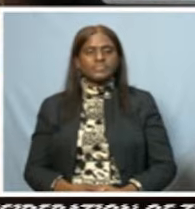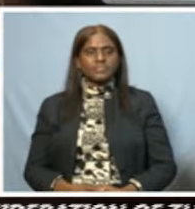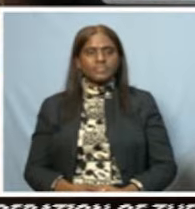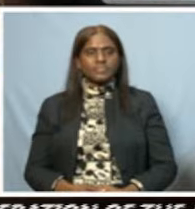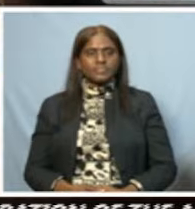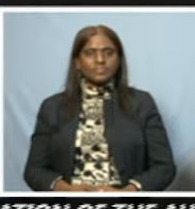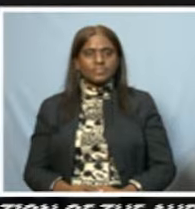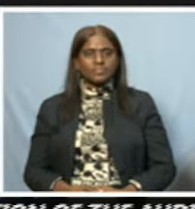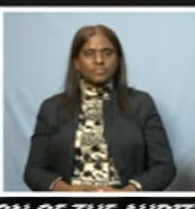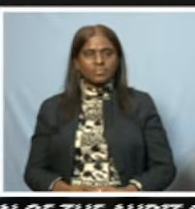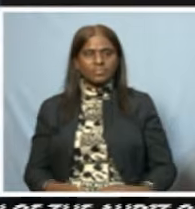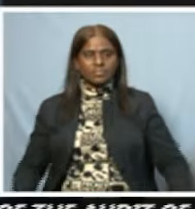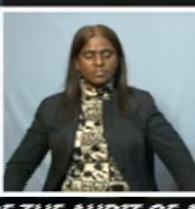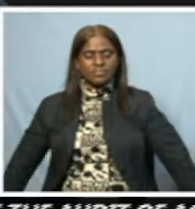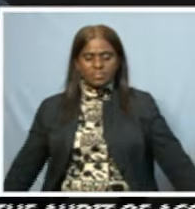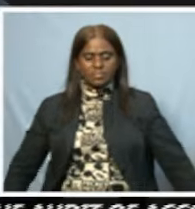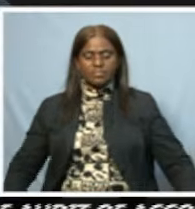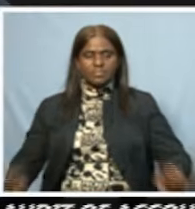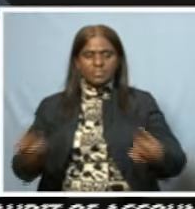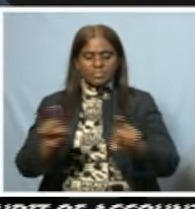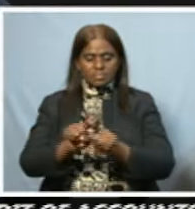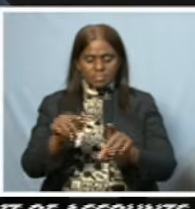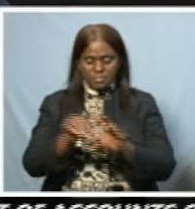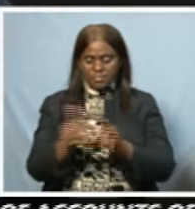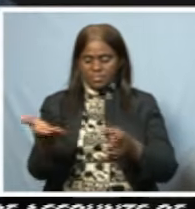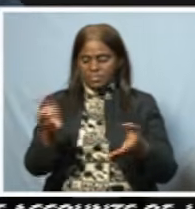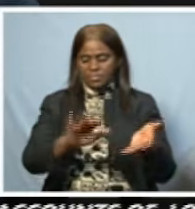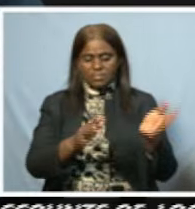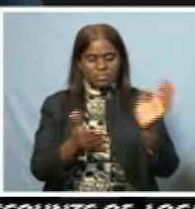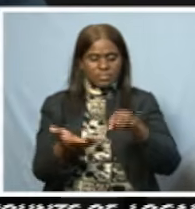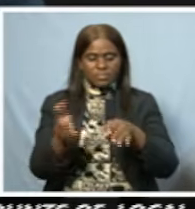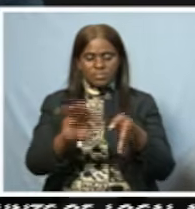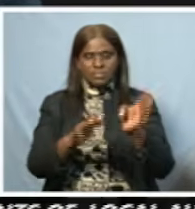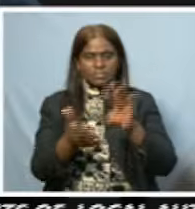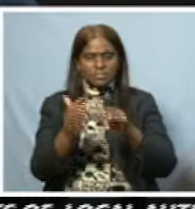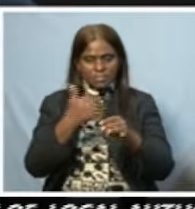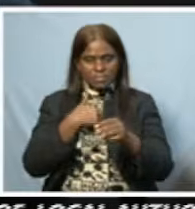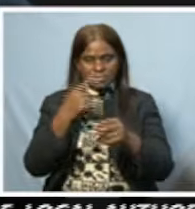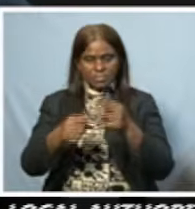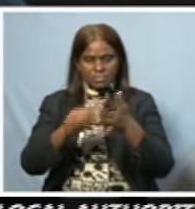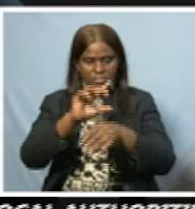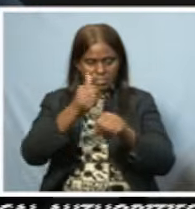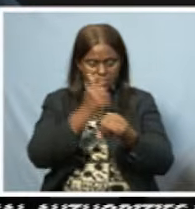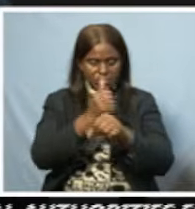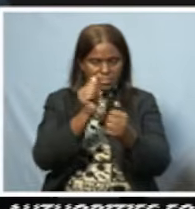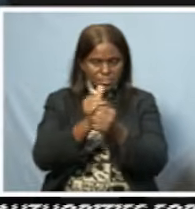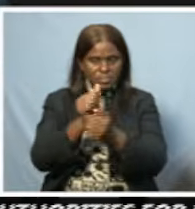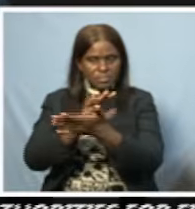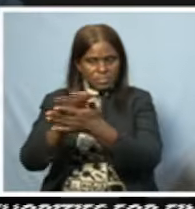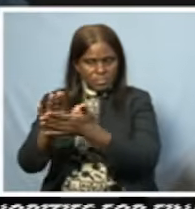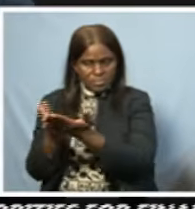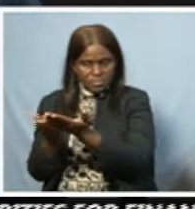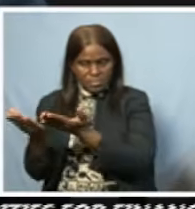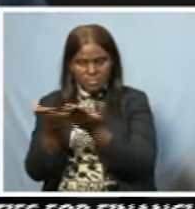on the cemeteries, Okay. the establishment and the maintenance.